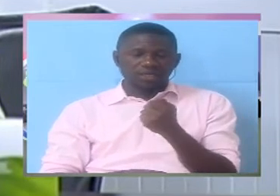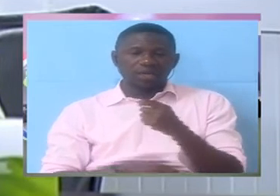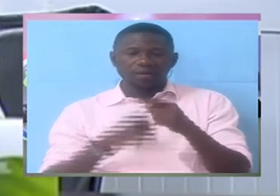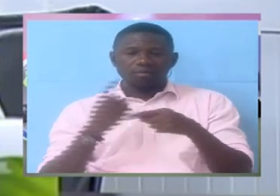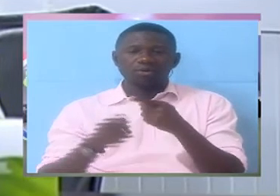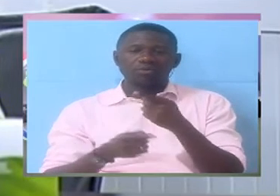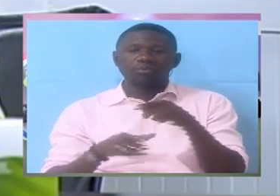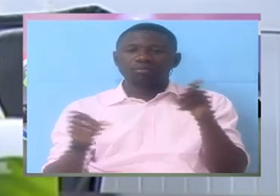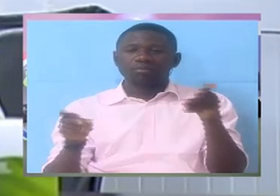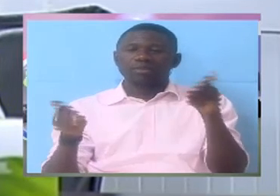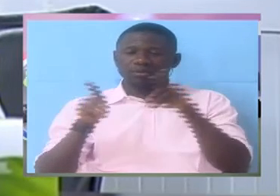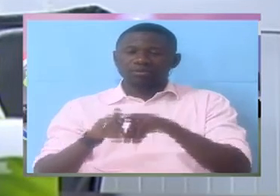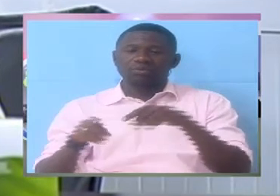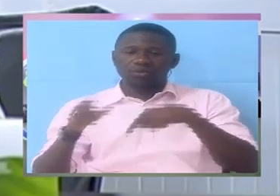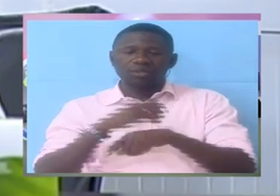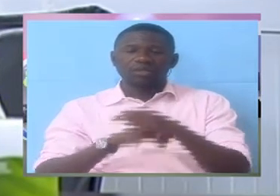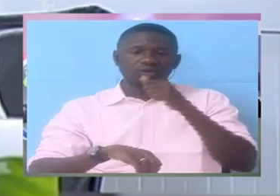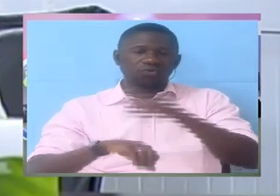it?